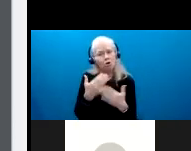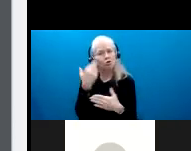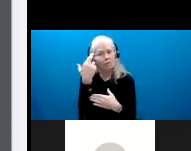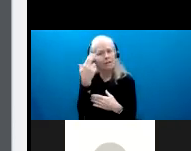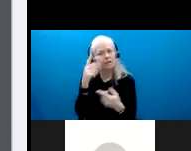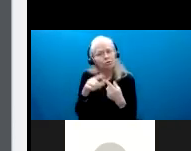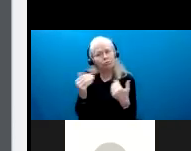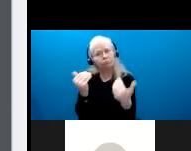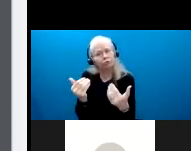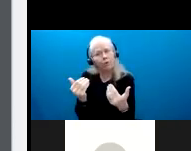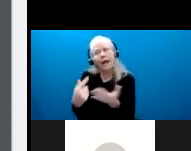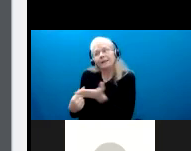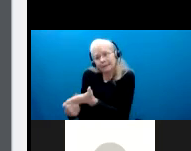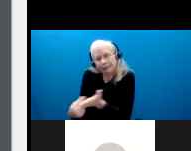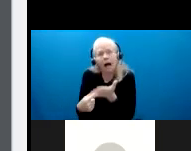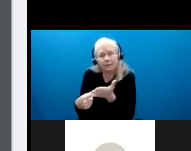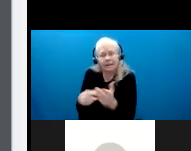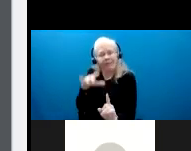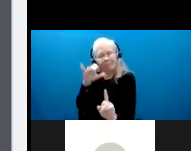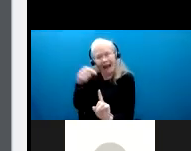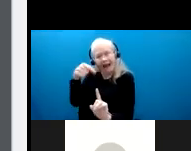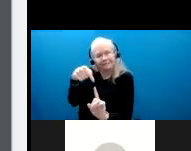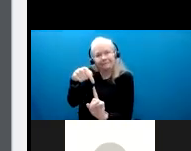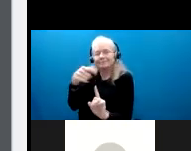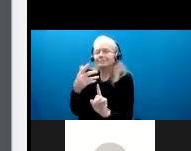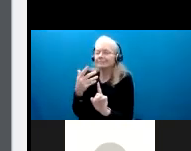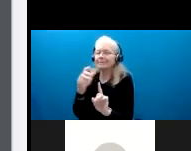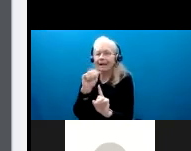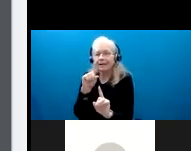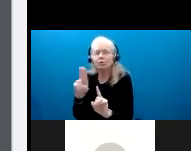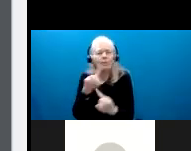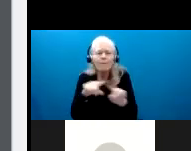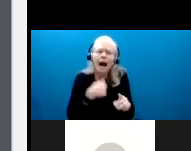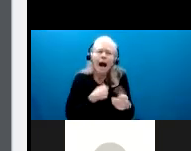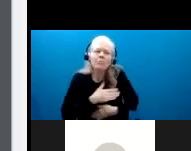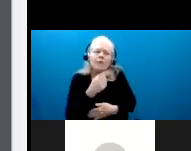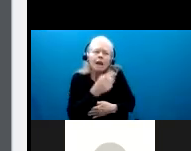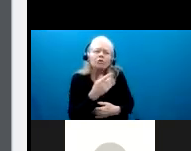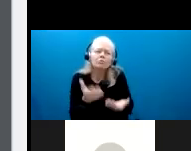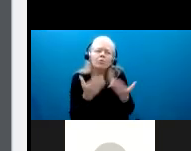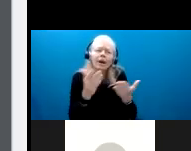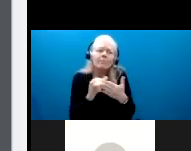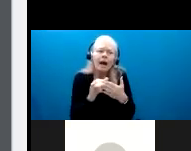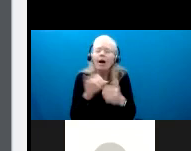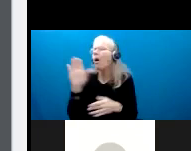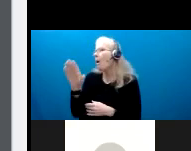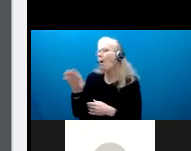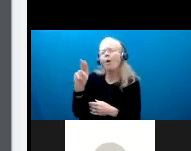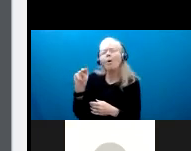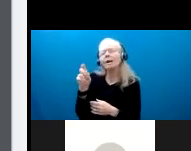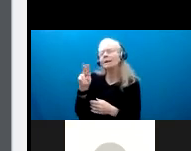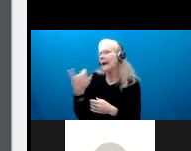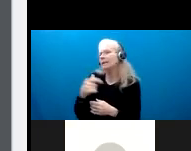topic. So, but I really appreciate you like bringing that up. Nancy, I don't disagree that it needs to be